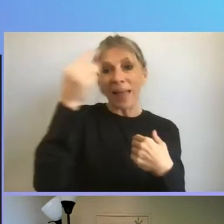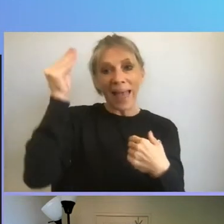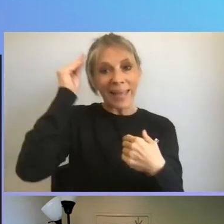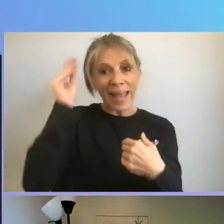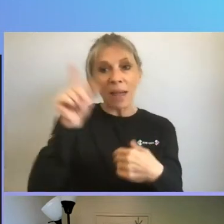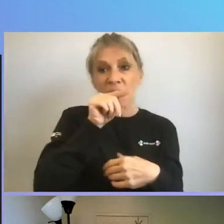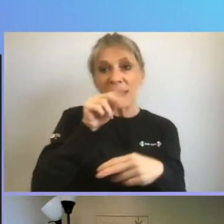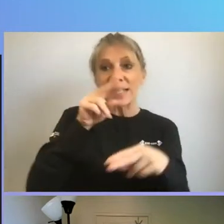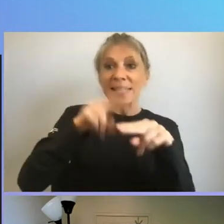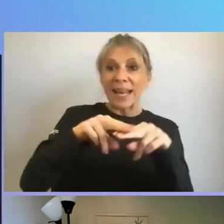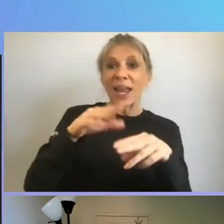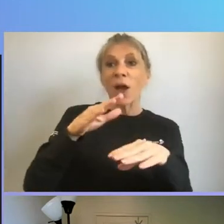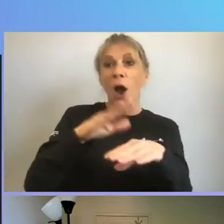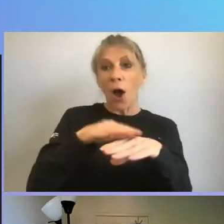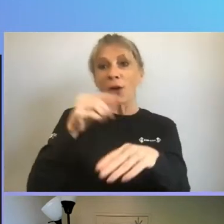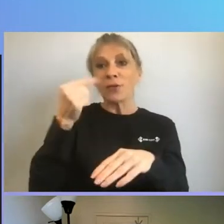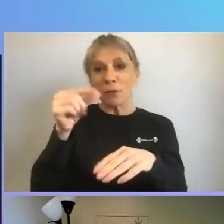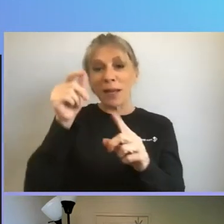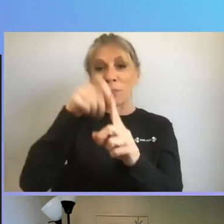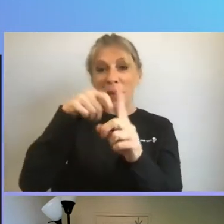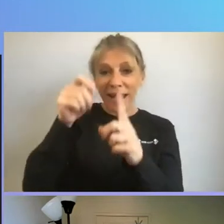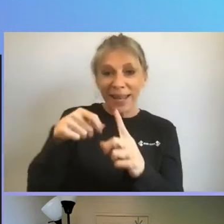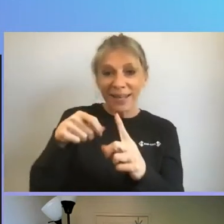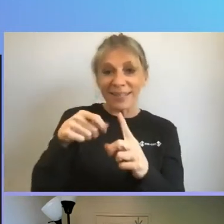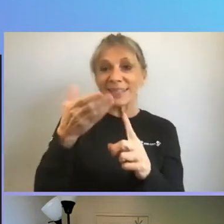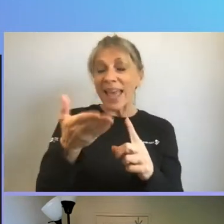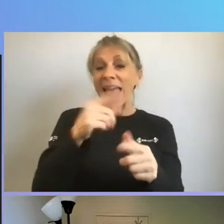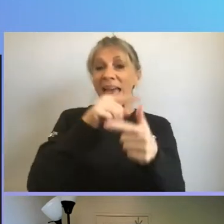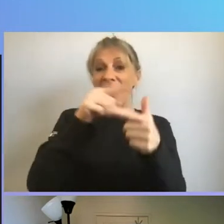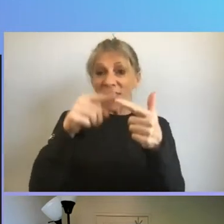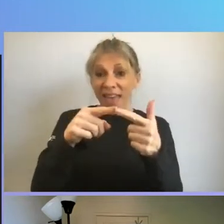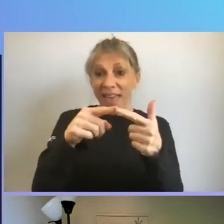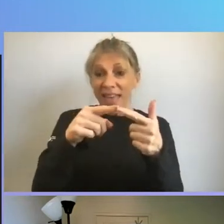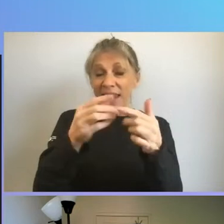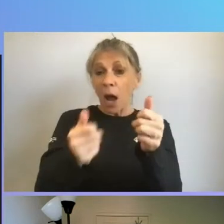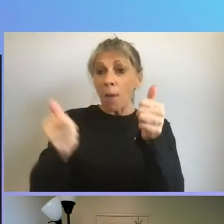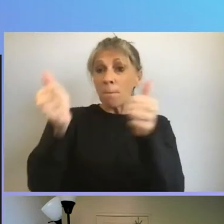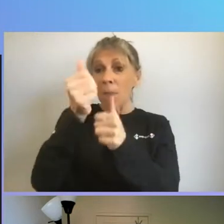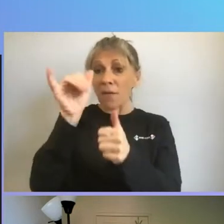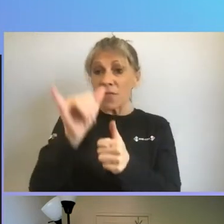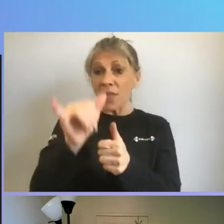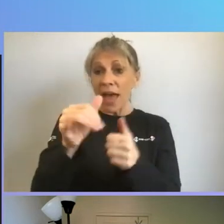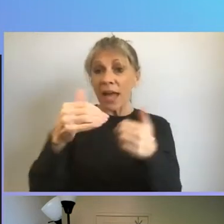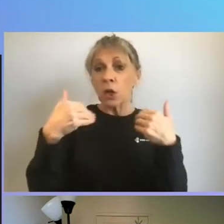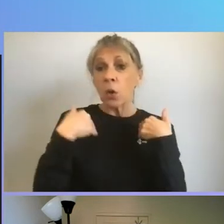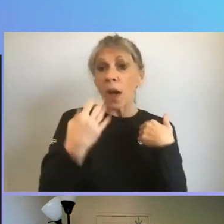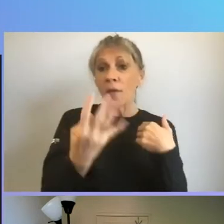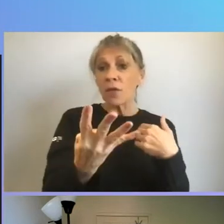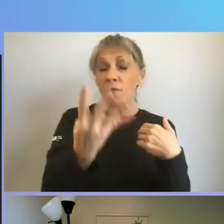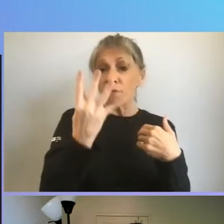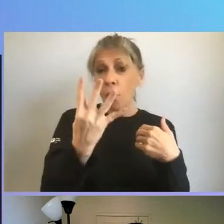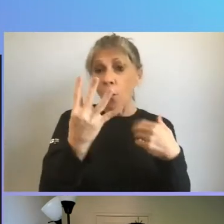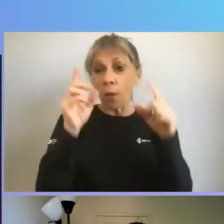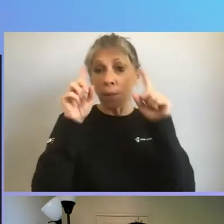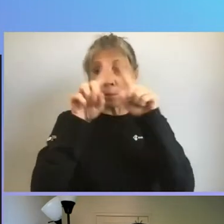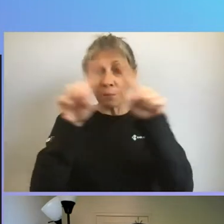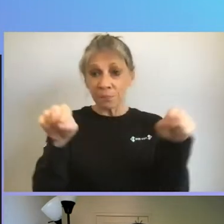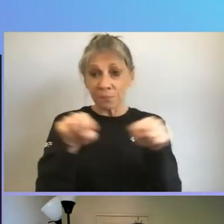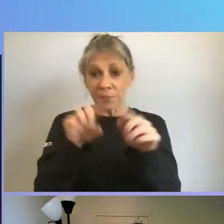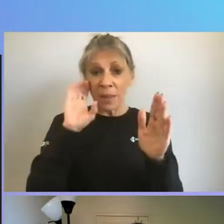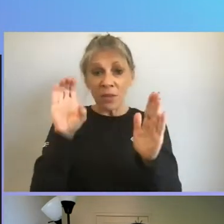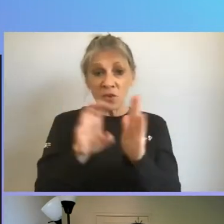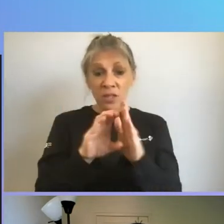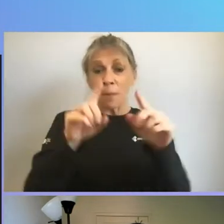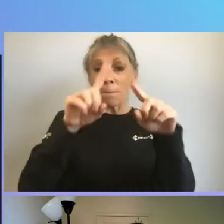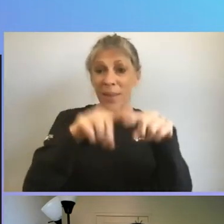green bananas in the prompt field. And then above the prompt field, we have the 4 generated images based on